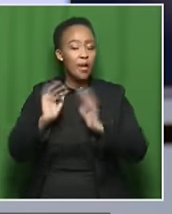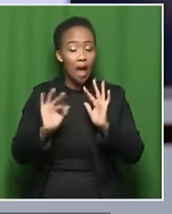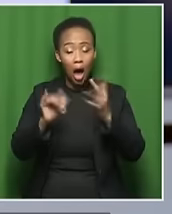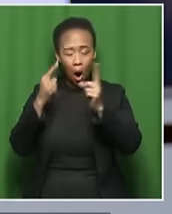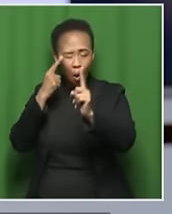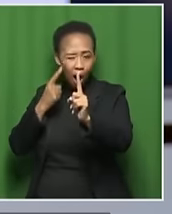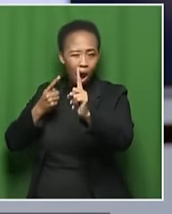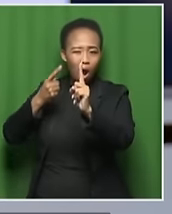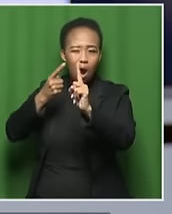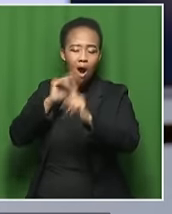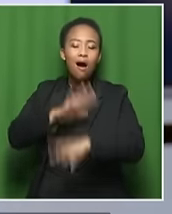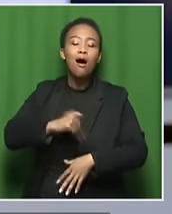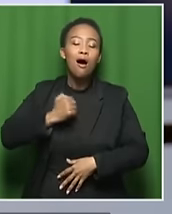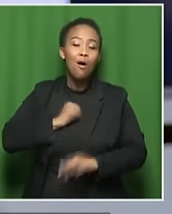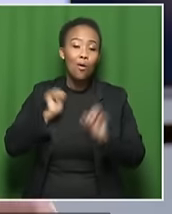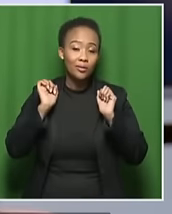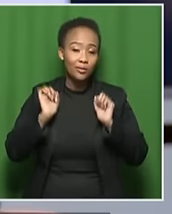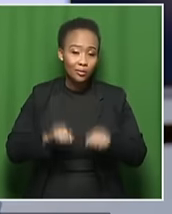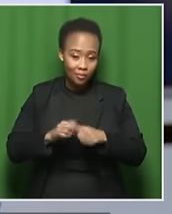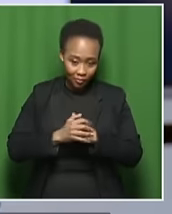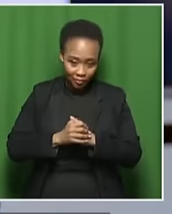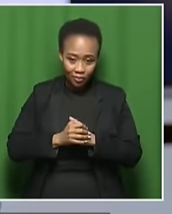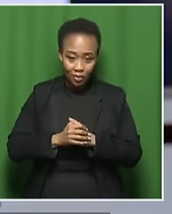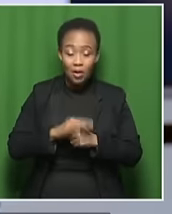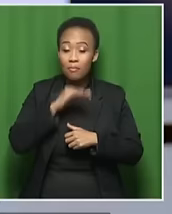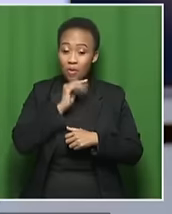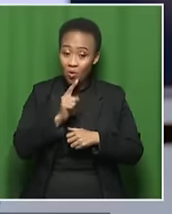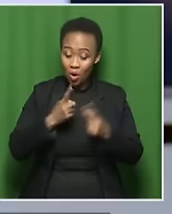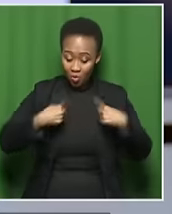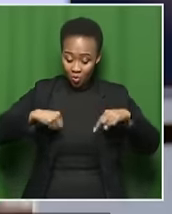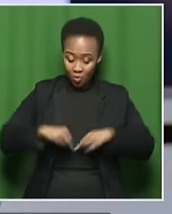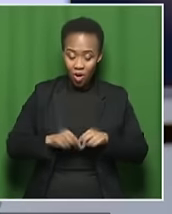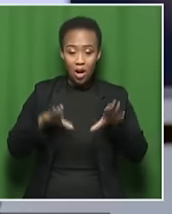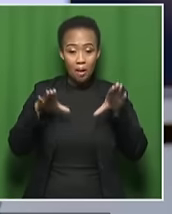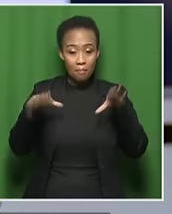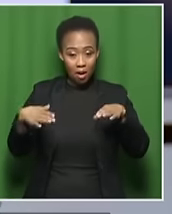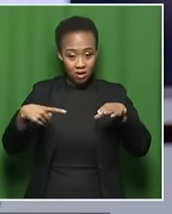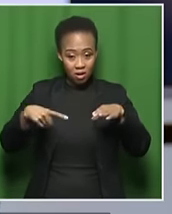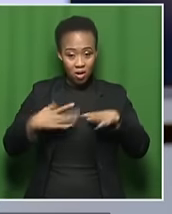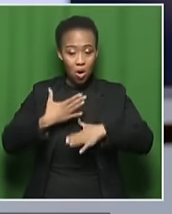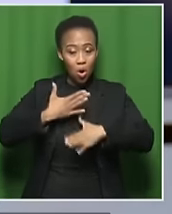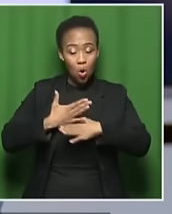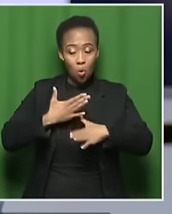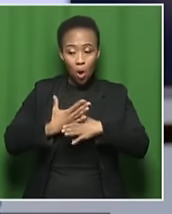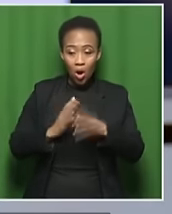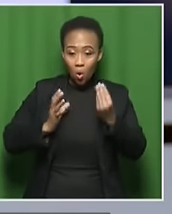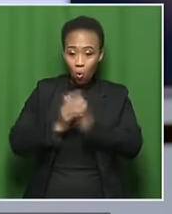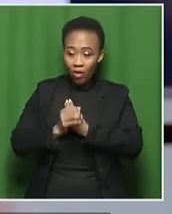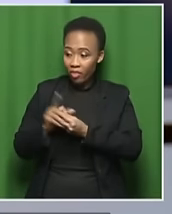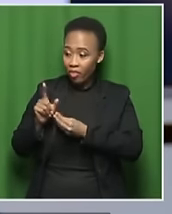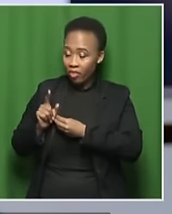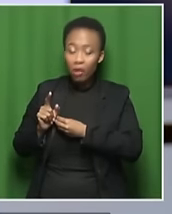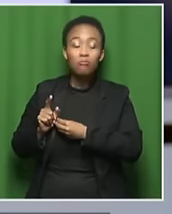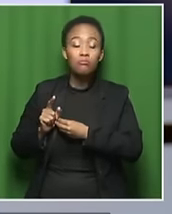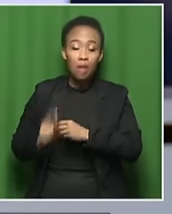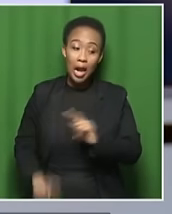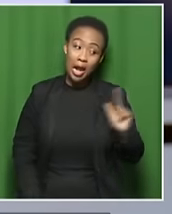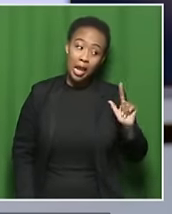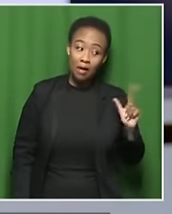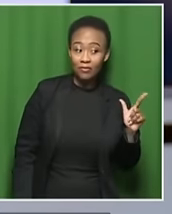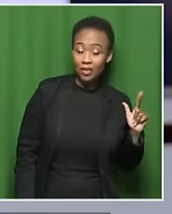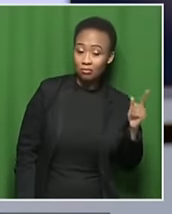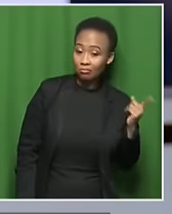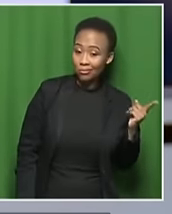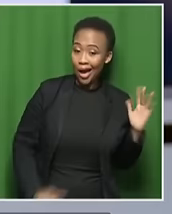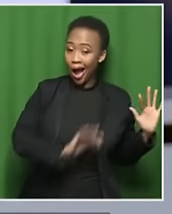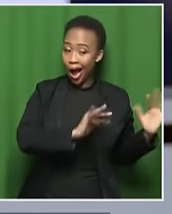So in other words, I'll be working as a party with the left, because I know a lot of them, most of